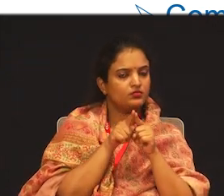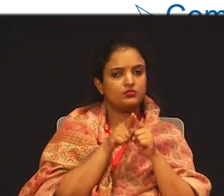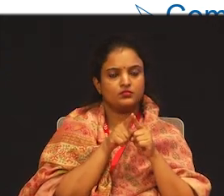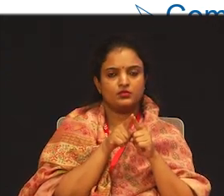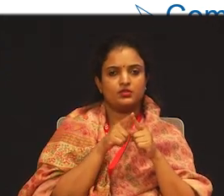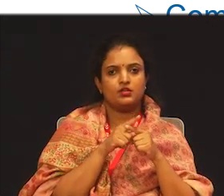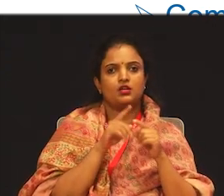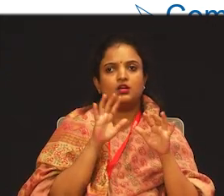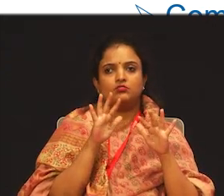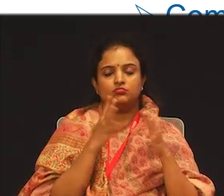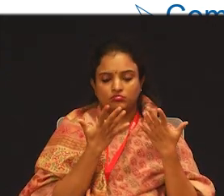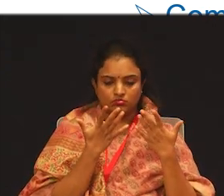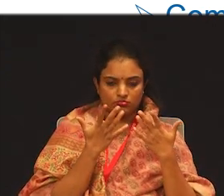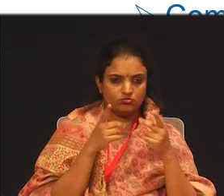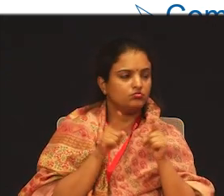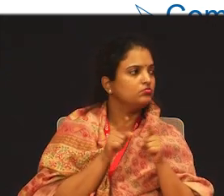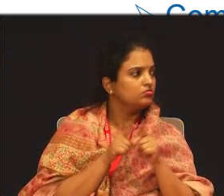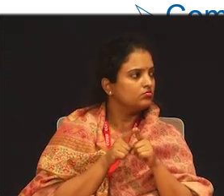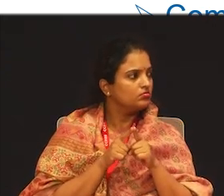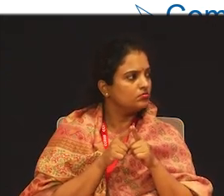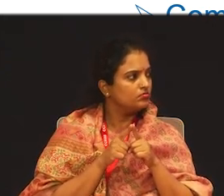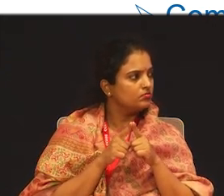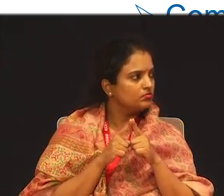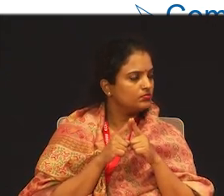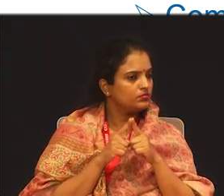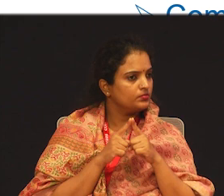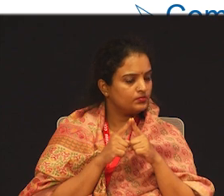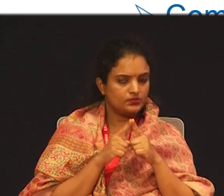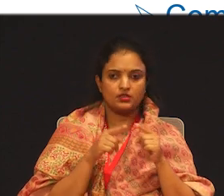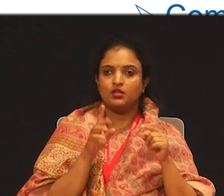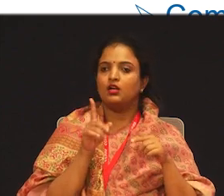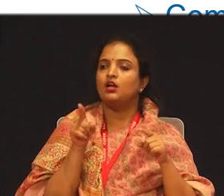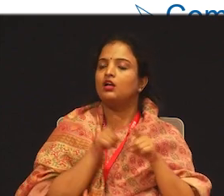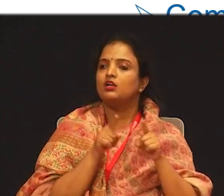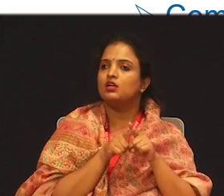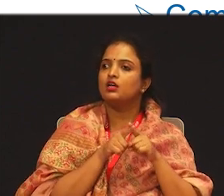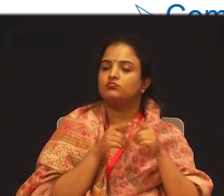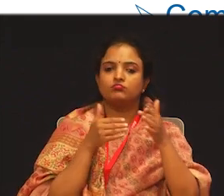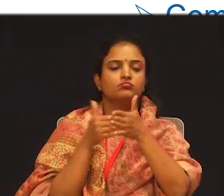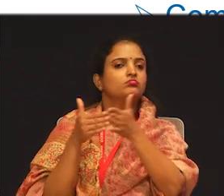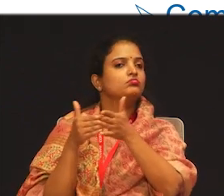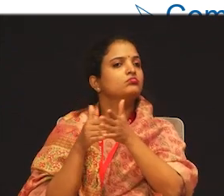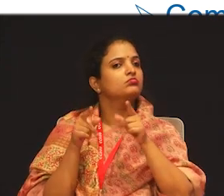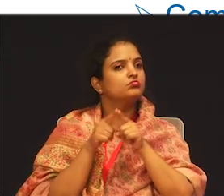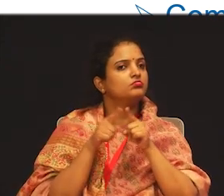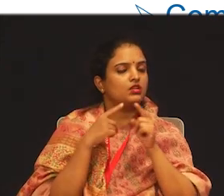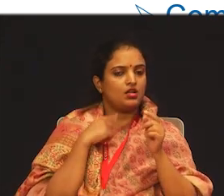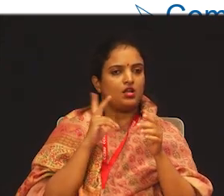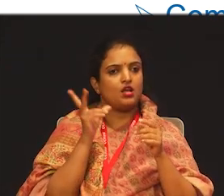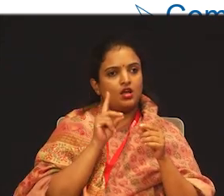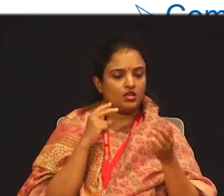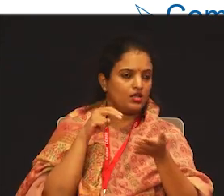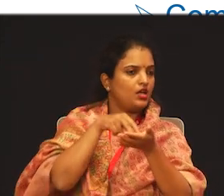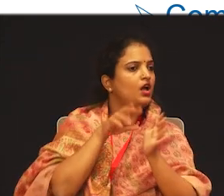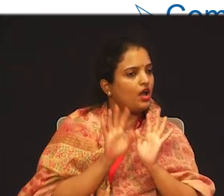handicap? This is, I take it as a challenge and I try to overcome it,